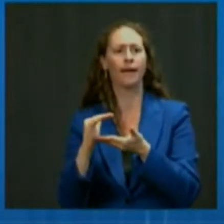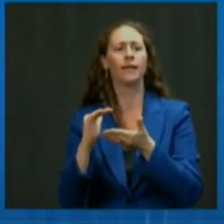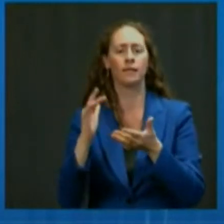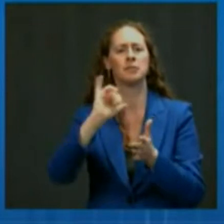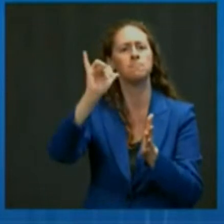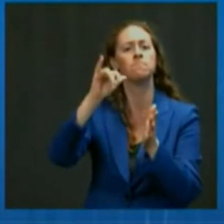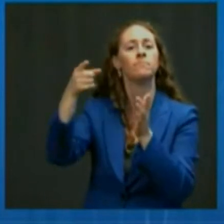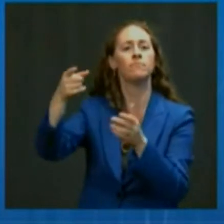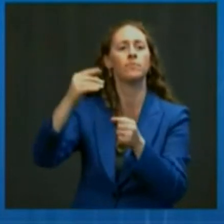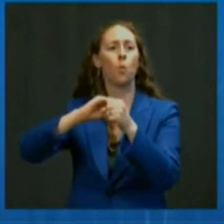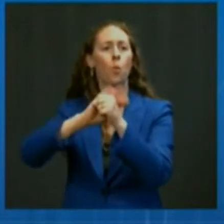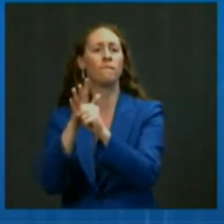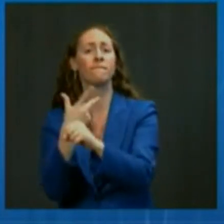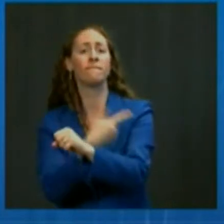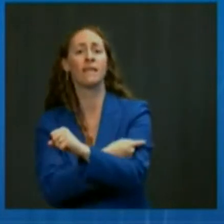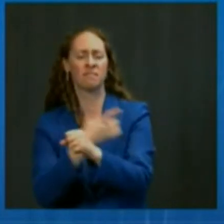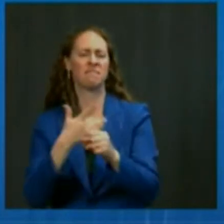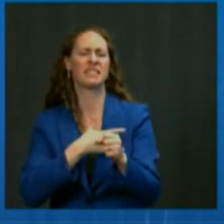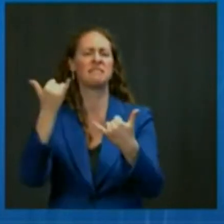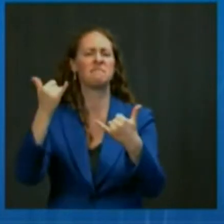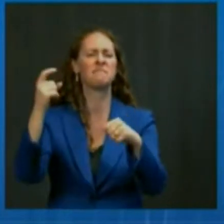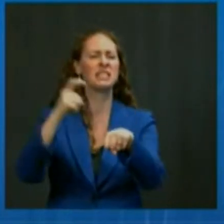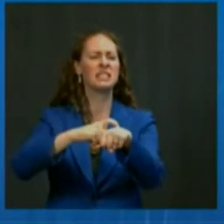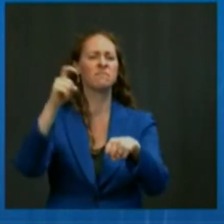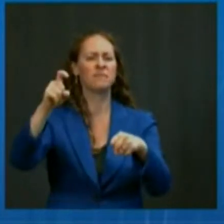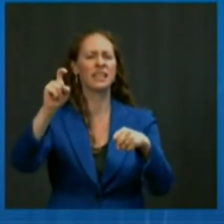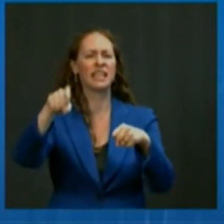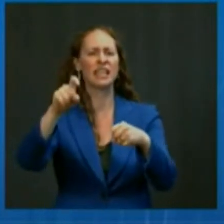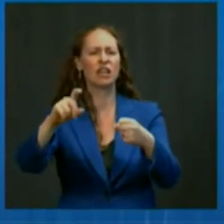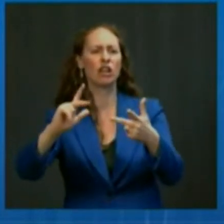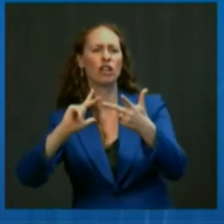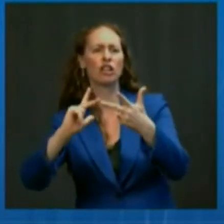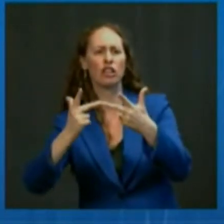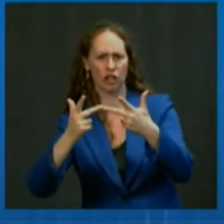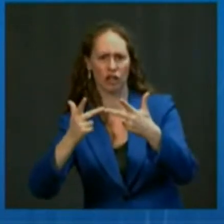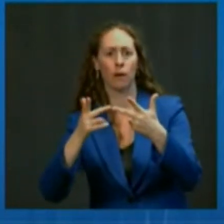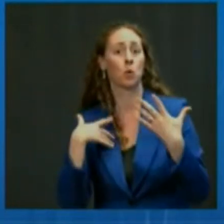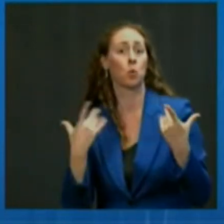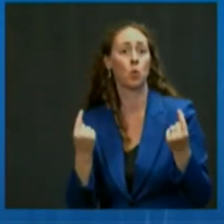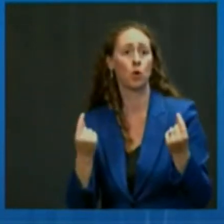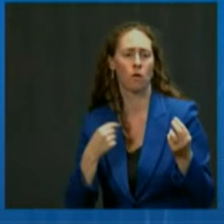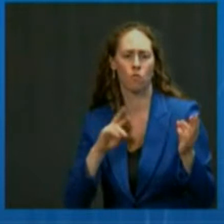plan to take proactive steps to extend and enhance the protection the